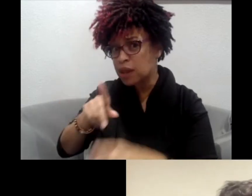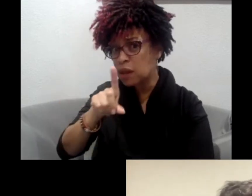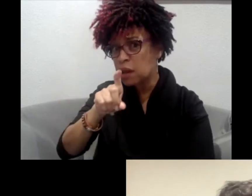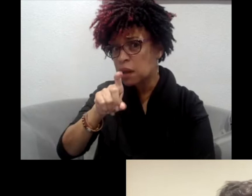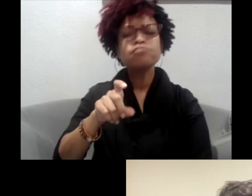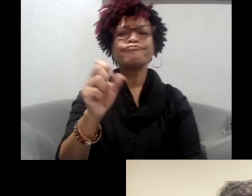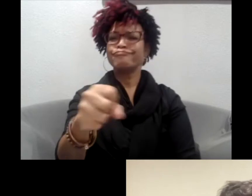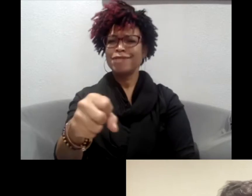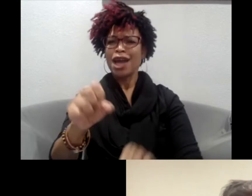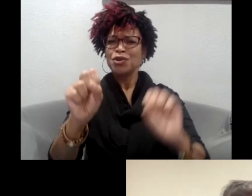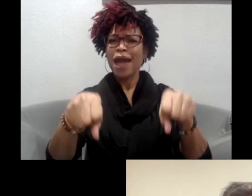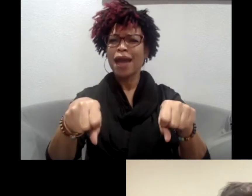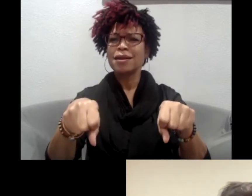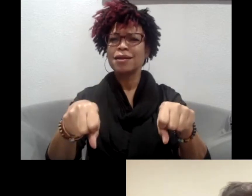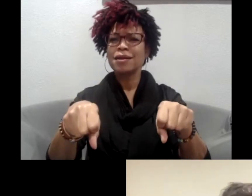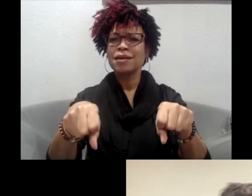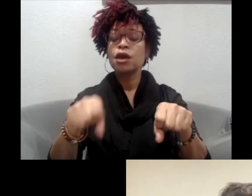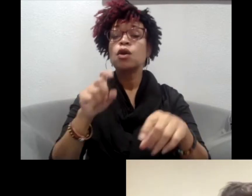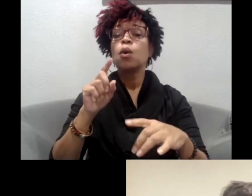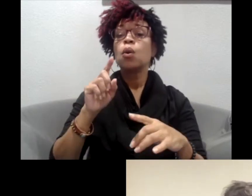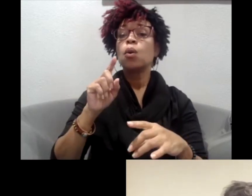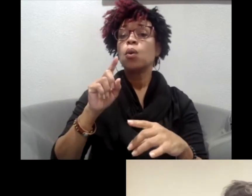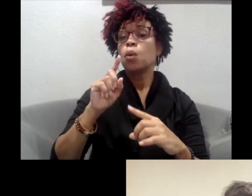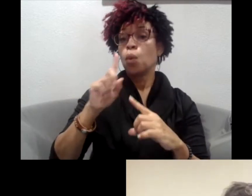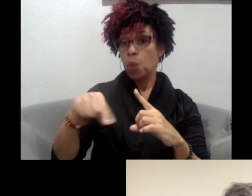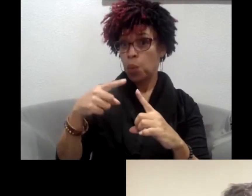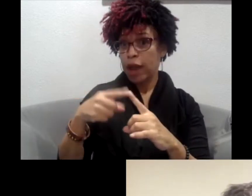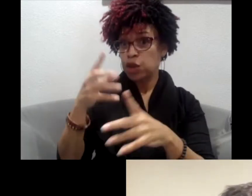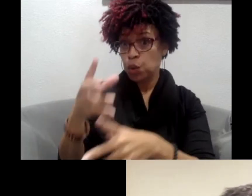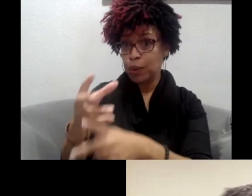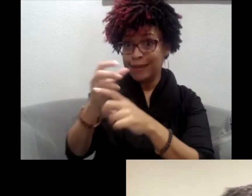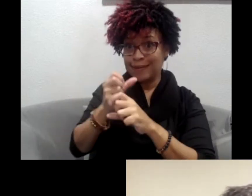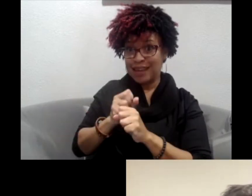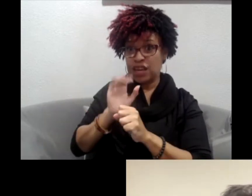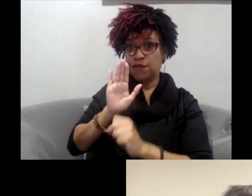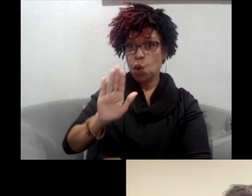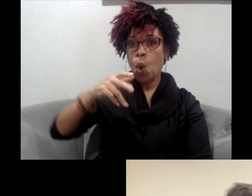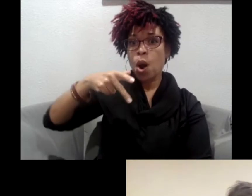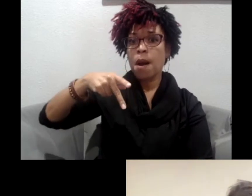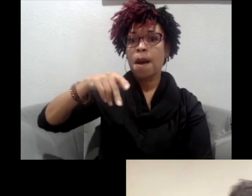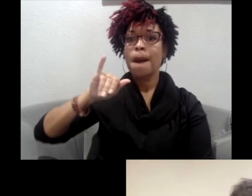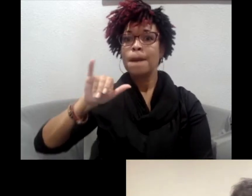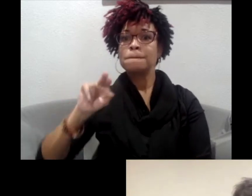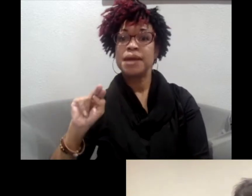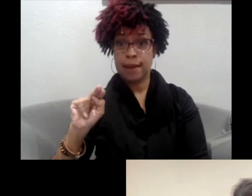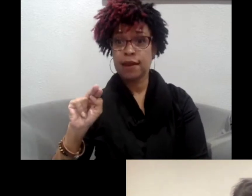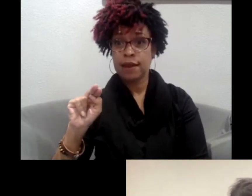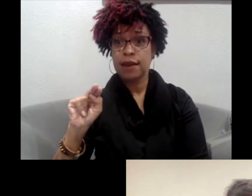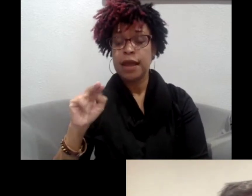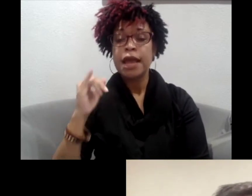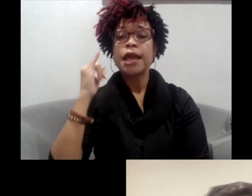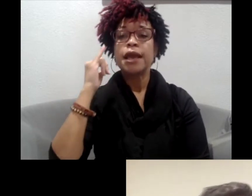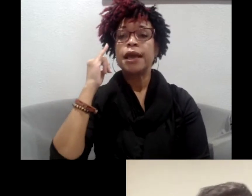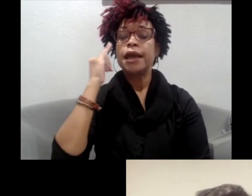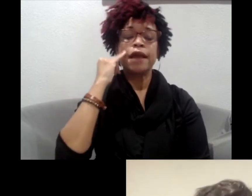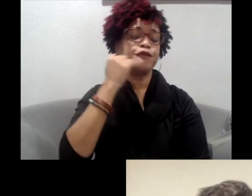That would like once. Yes, we can. Yes, once you get your PIN, whether you vote with a ballot you received